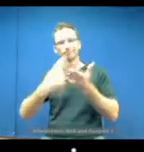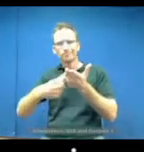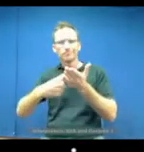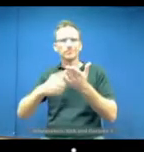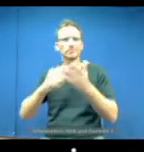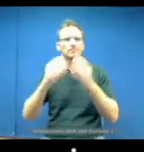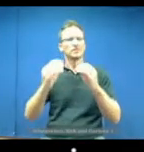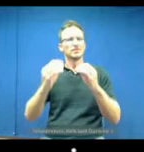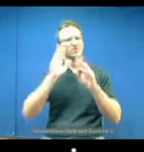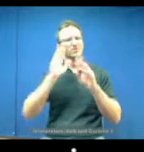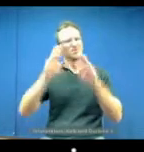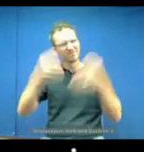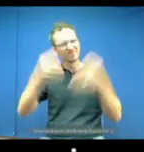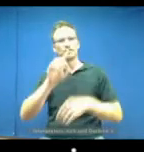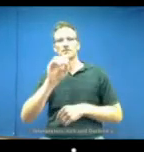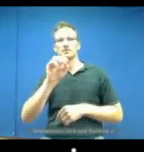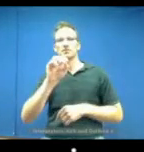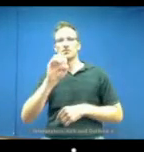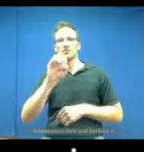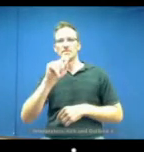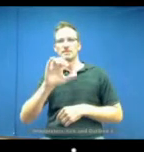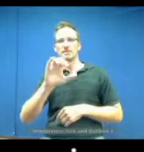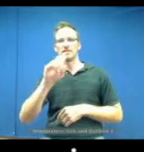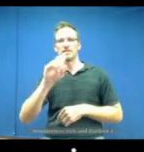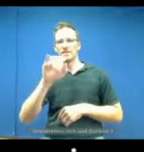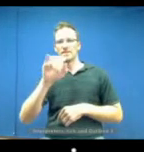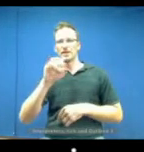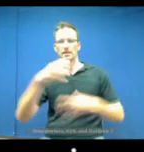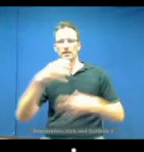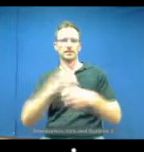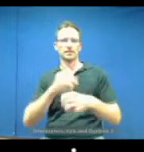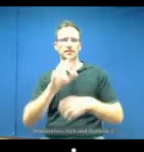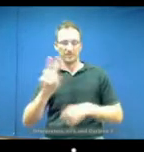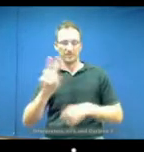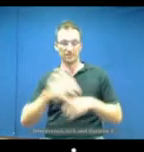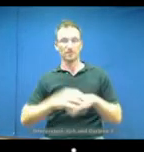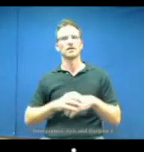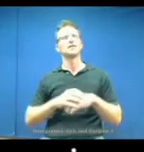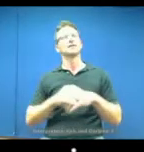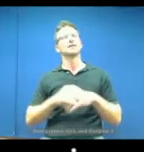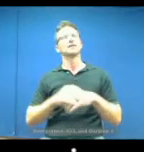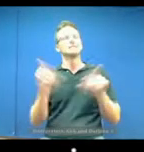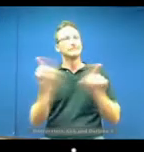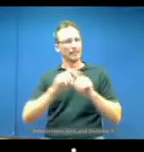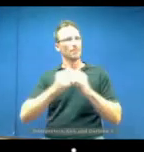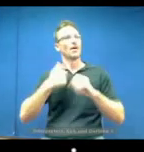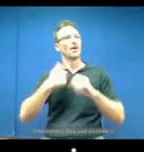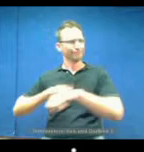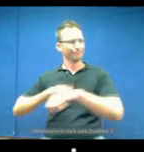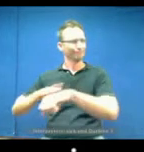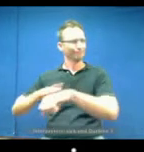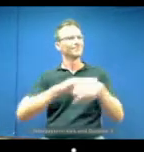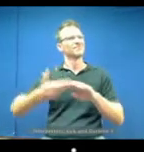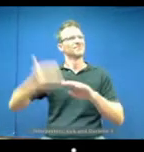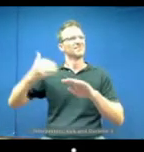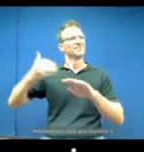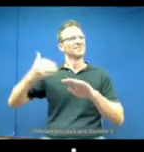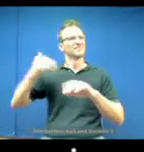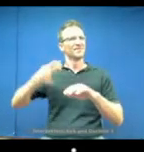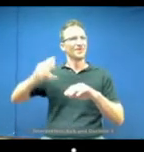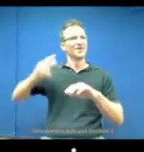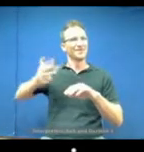I do, as I have each seminar, want to put my disclaimer in and my apologies to my deaf